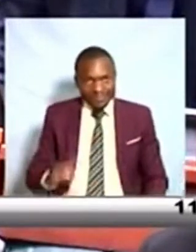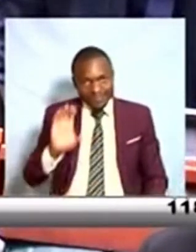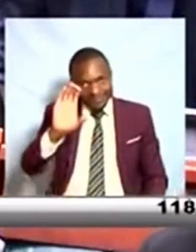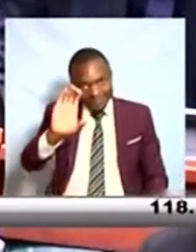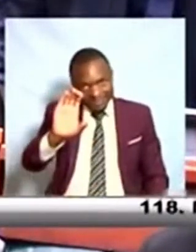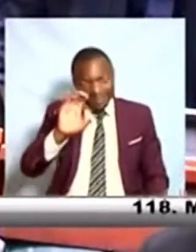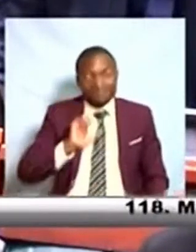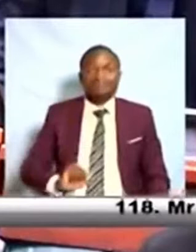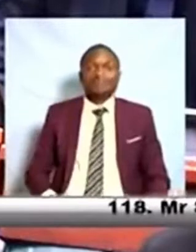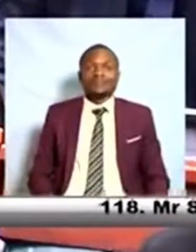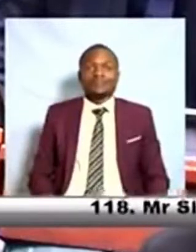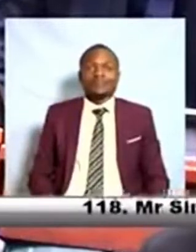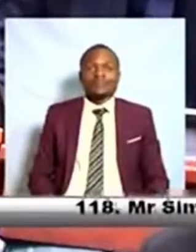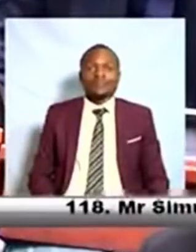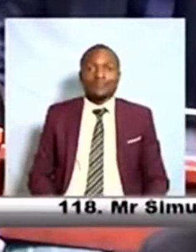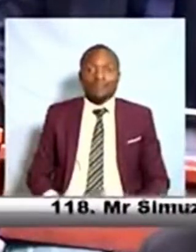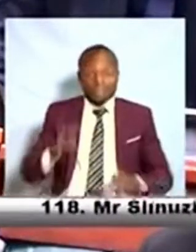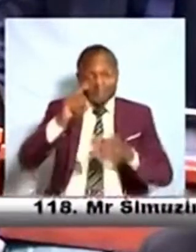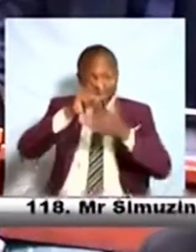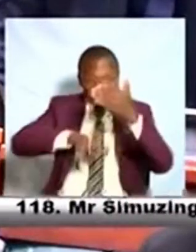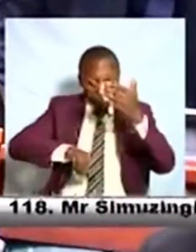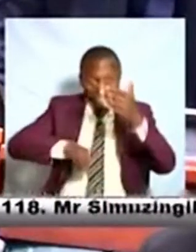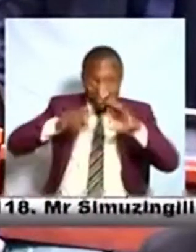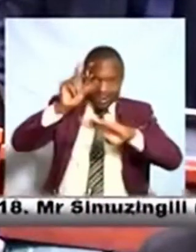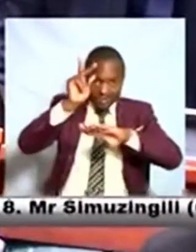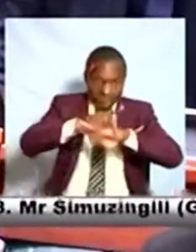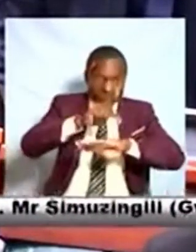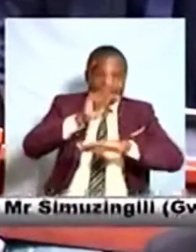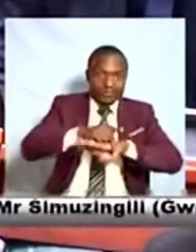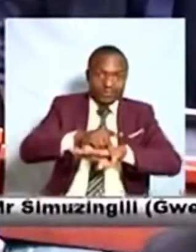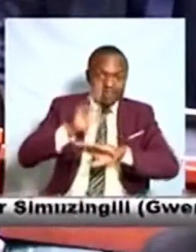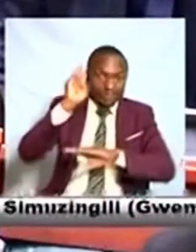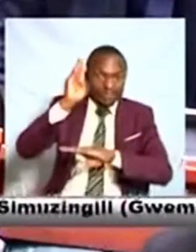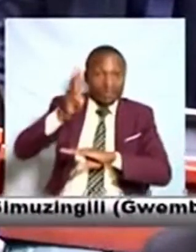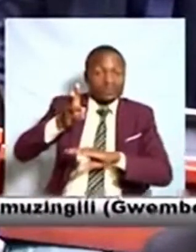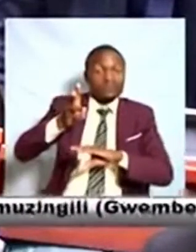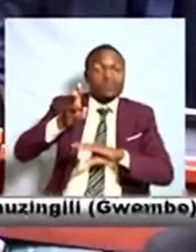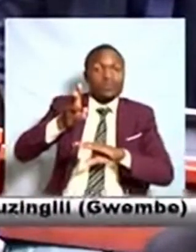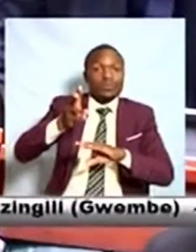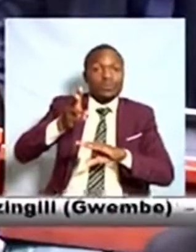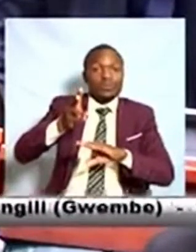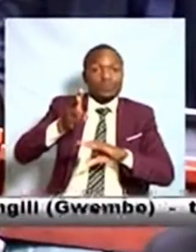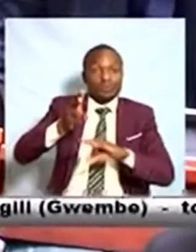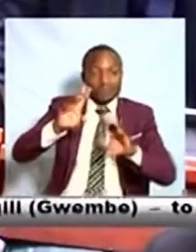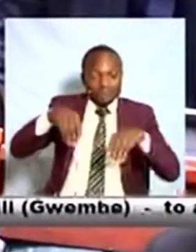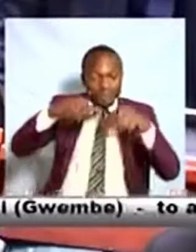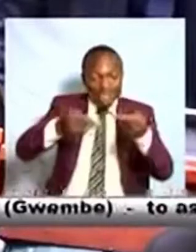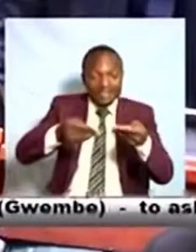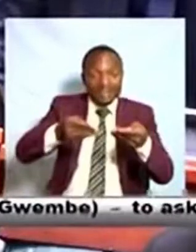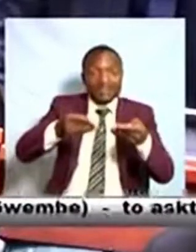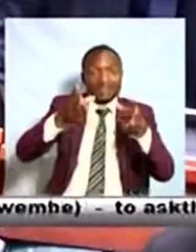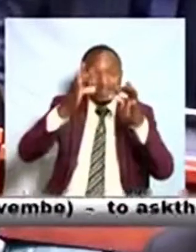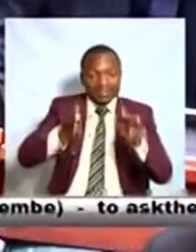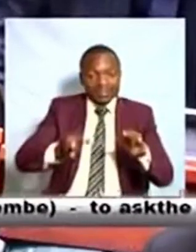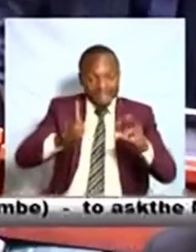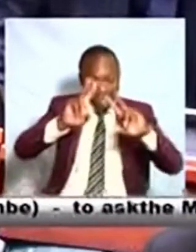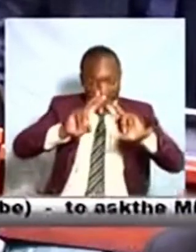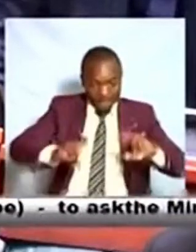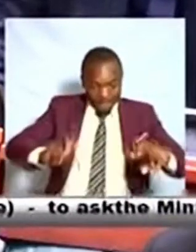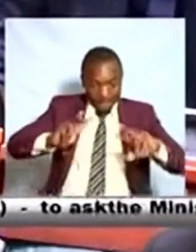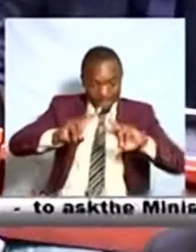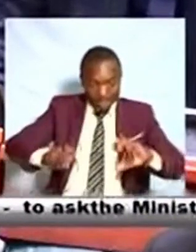C, the estimated cost of the project will be established once the feasibility